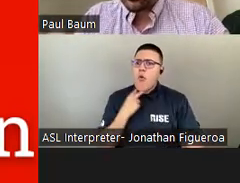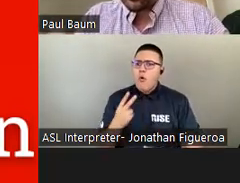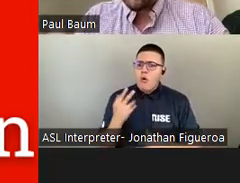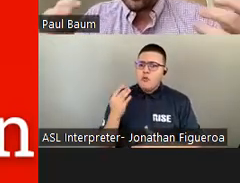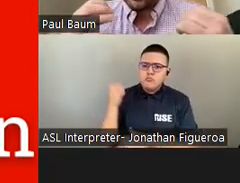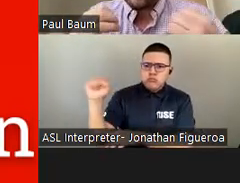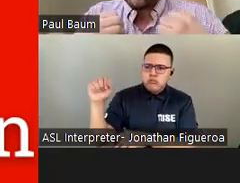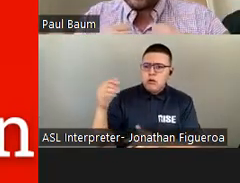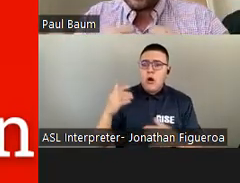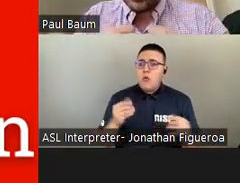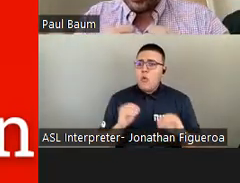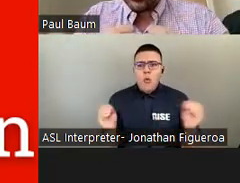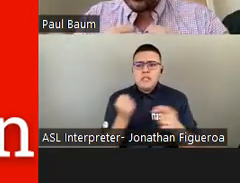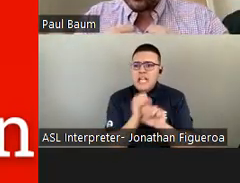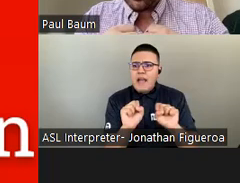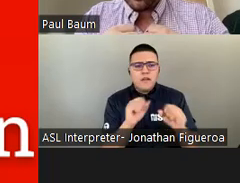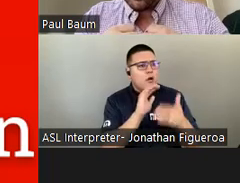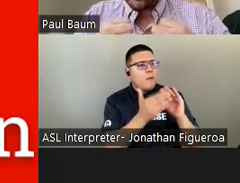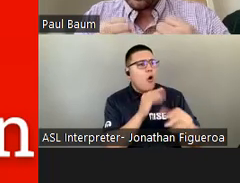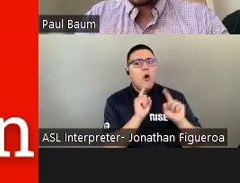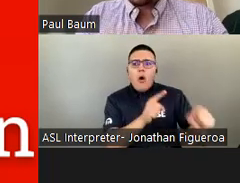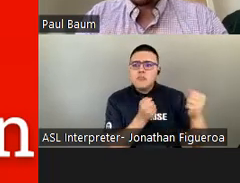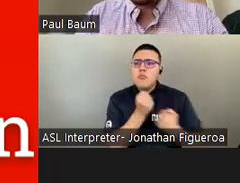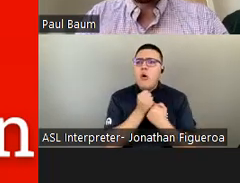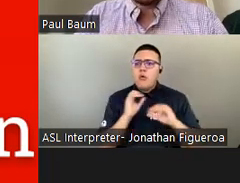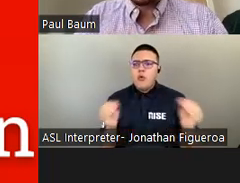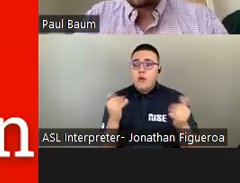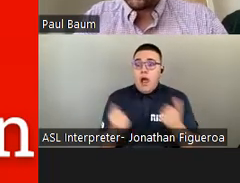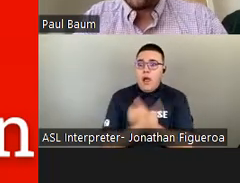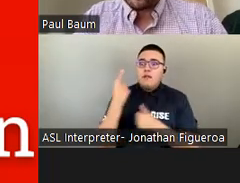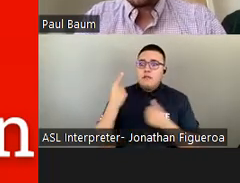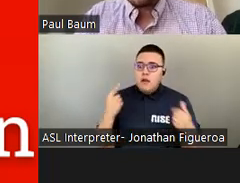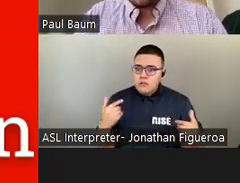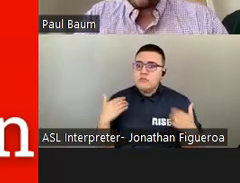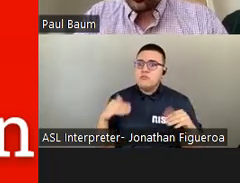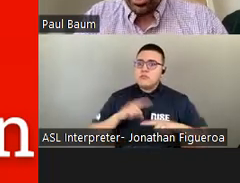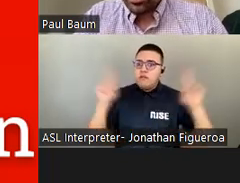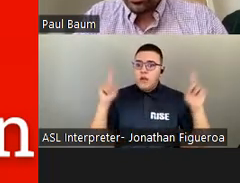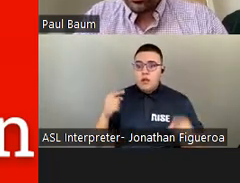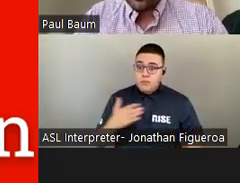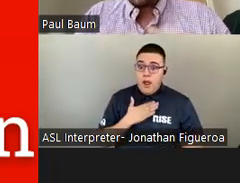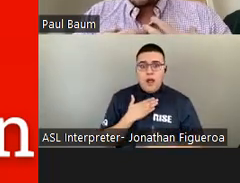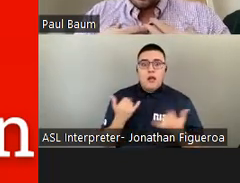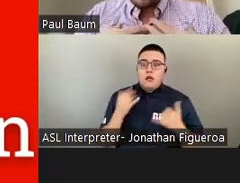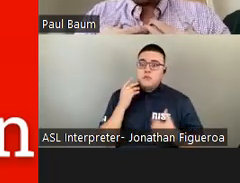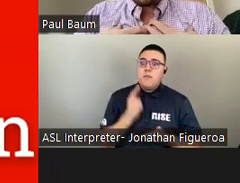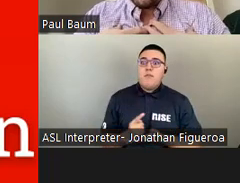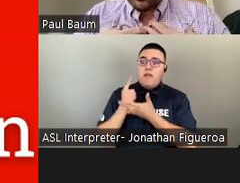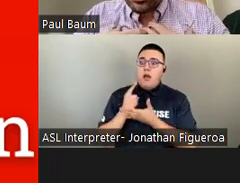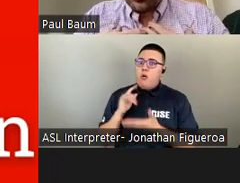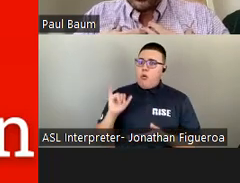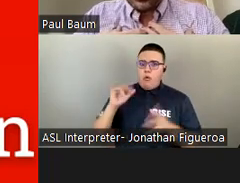community that I do today. I speak from a place of privilege and honor that I have